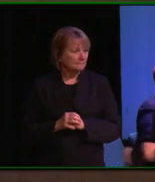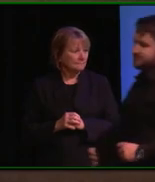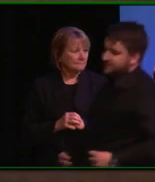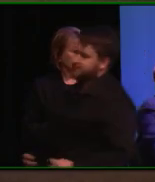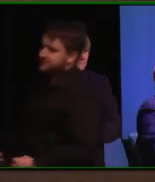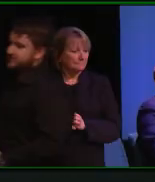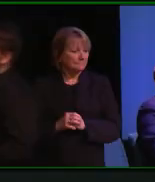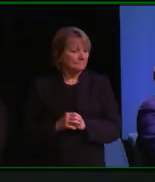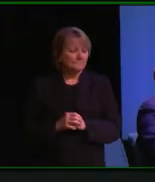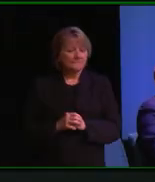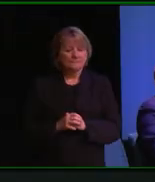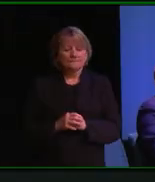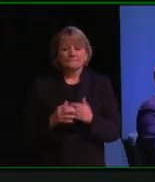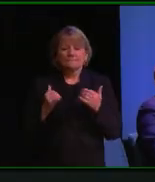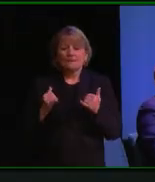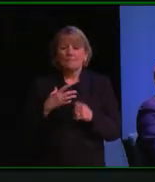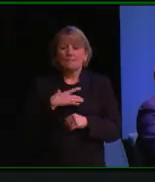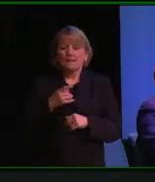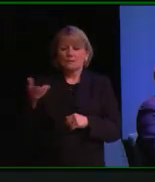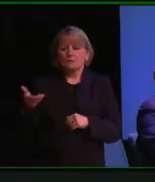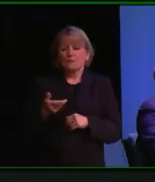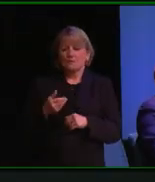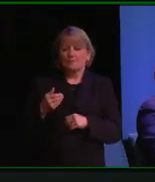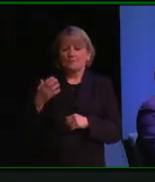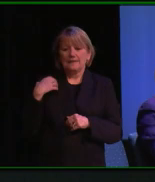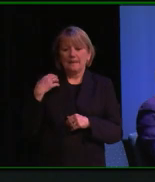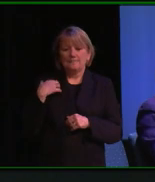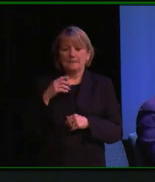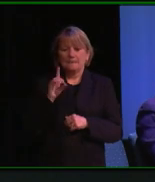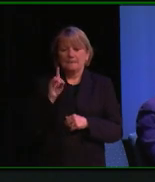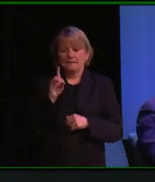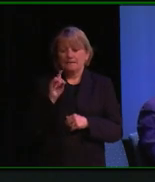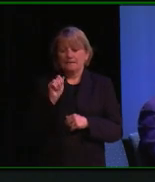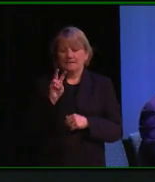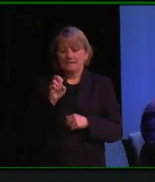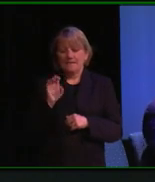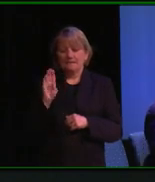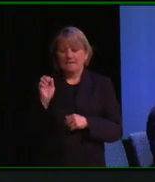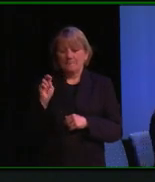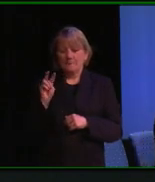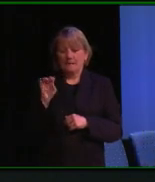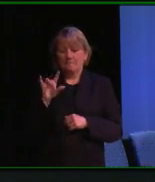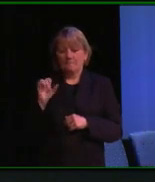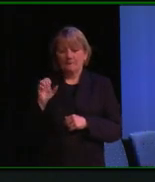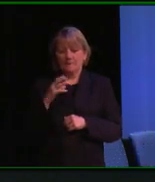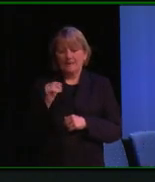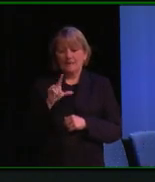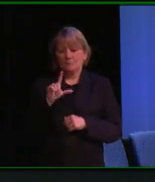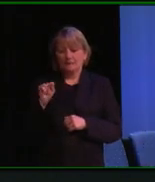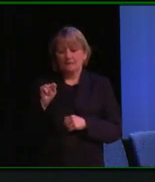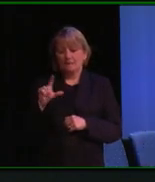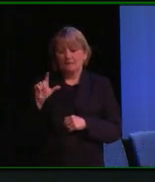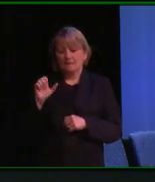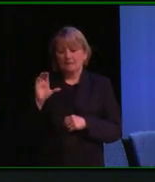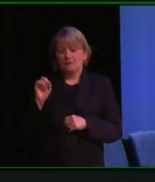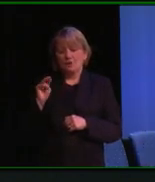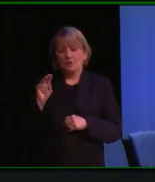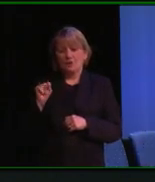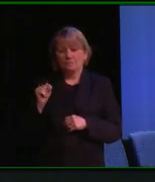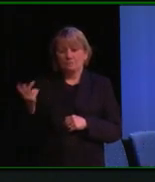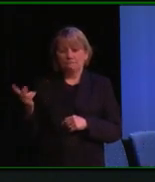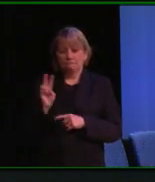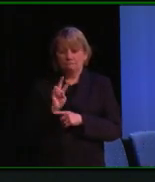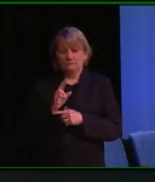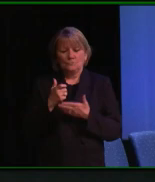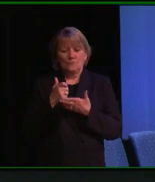At this time, I would like to welcome Captain Dave Banville and Lieutenant Chris LeCompte to the stage